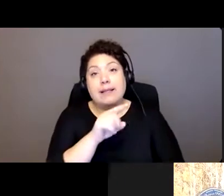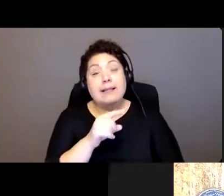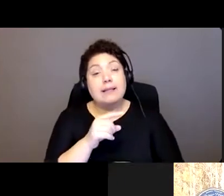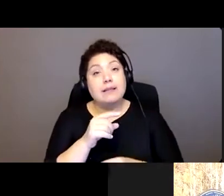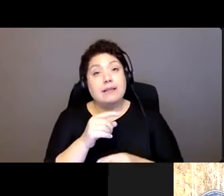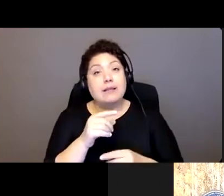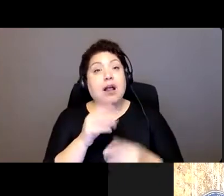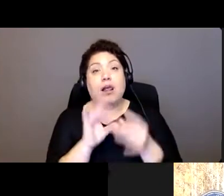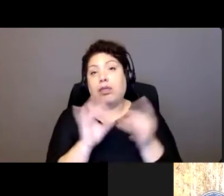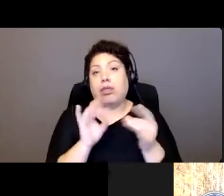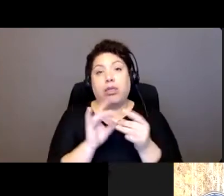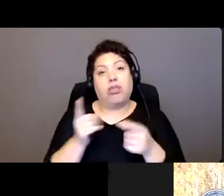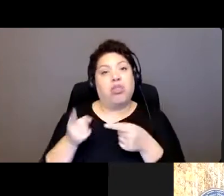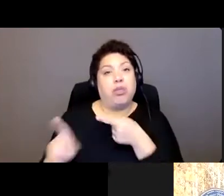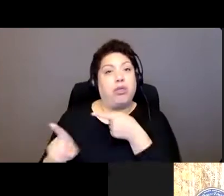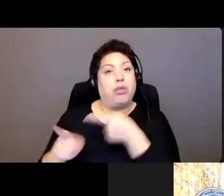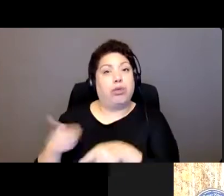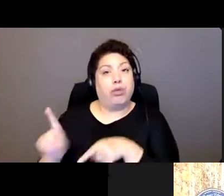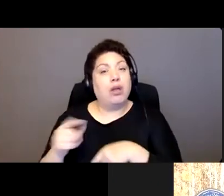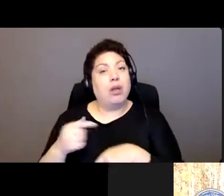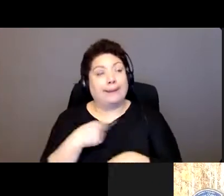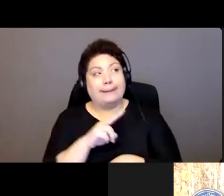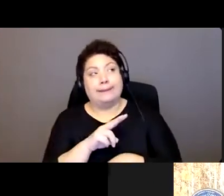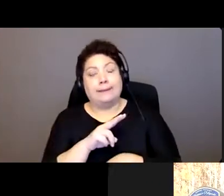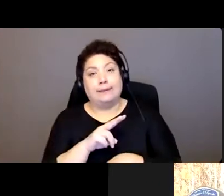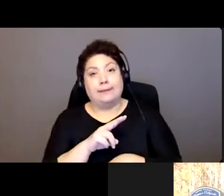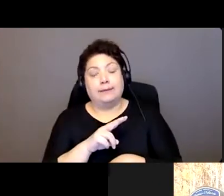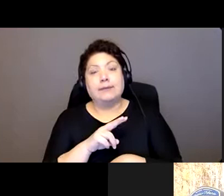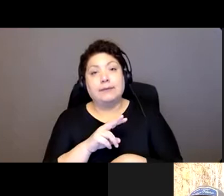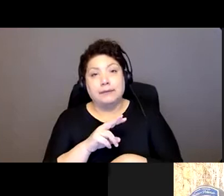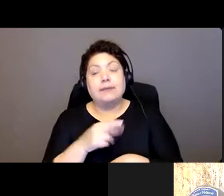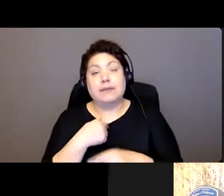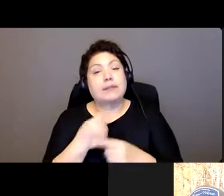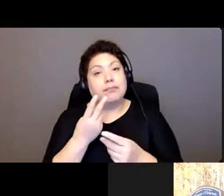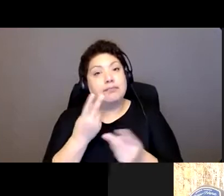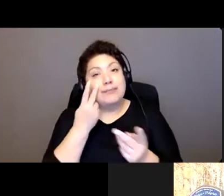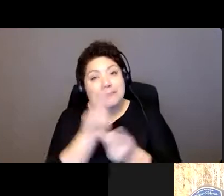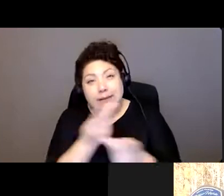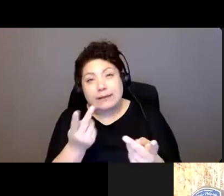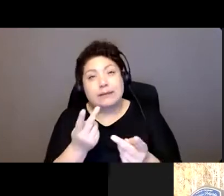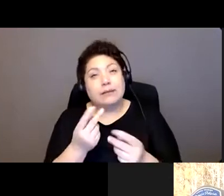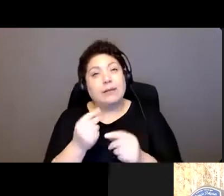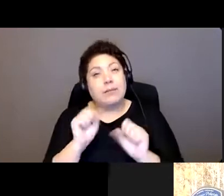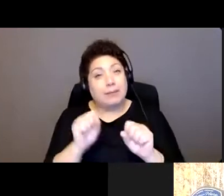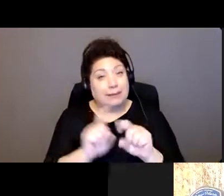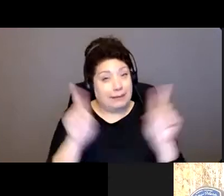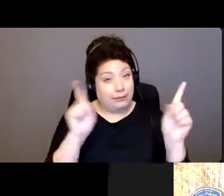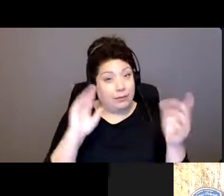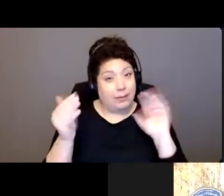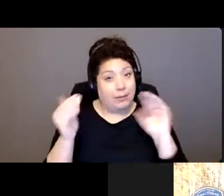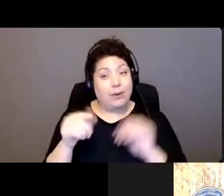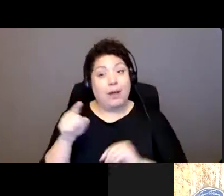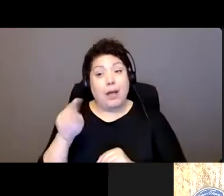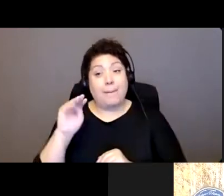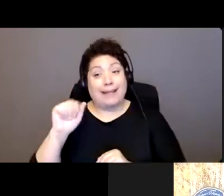hear it all. So I see different things. I would see different things than Mini would see because people might filter in front of Mini, and